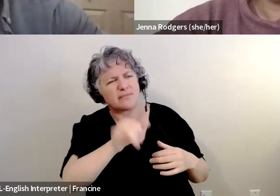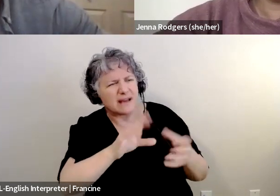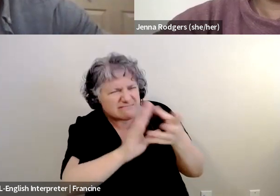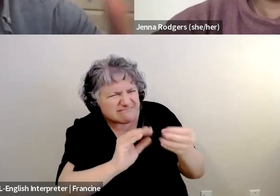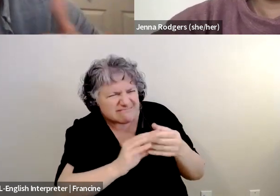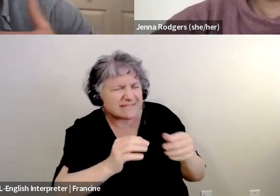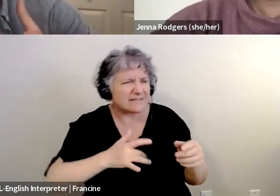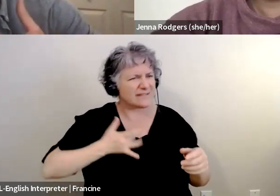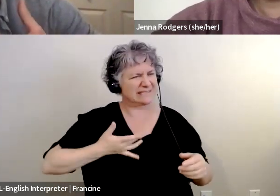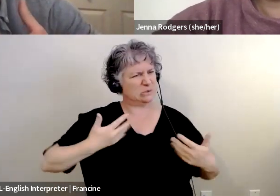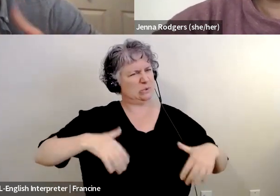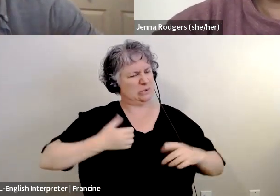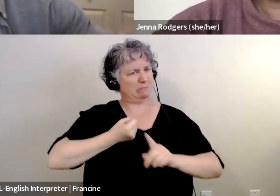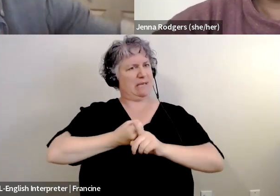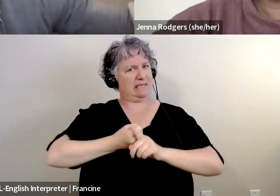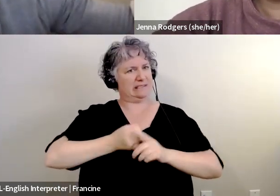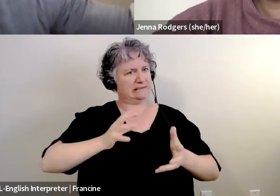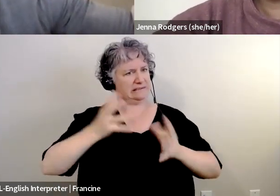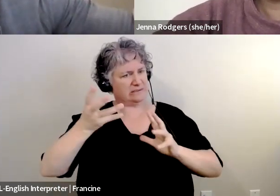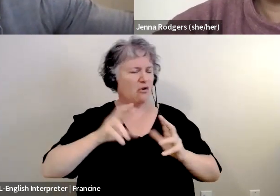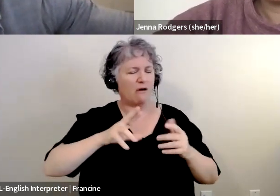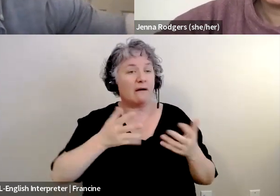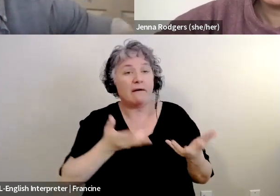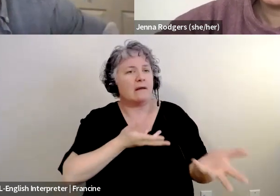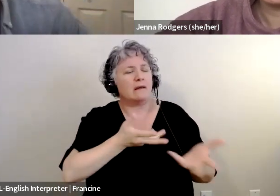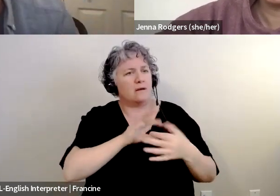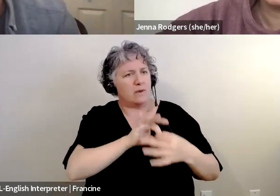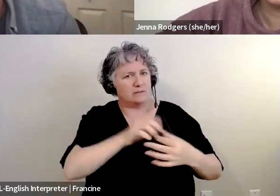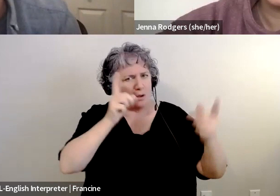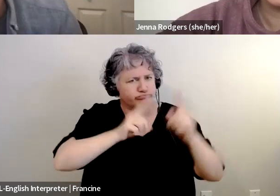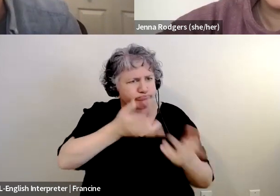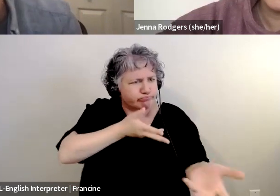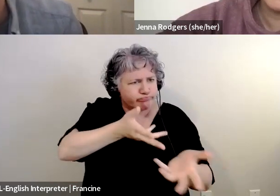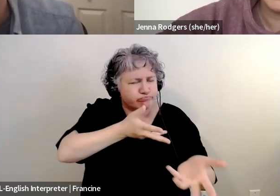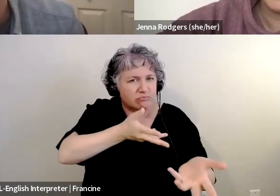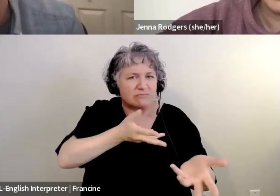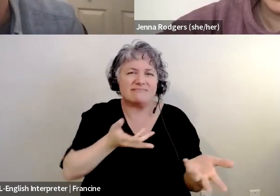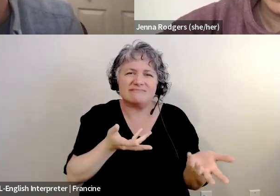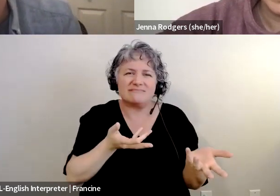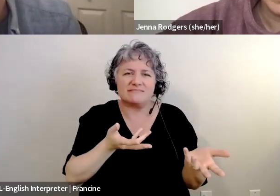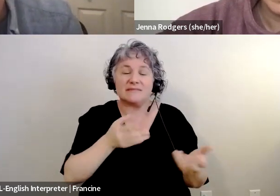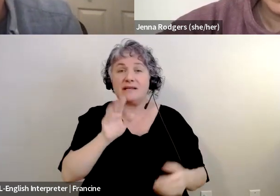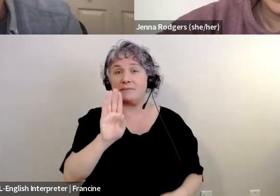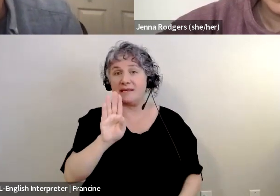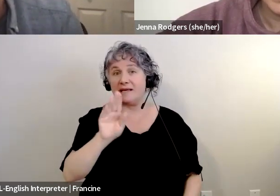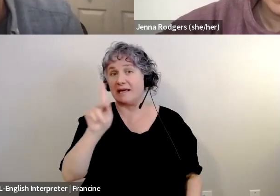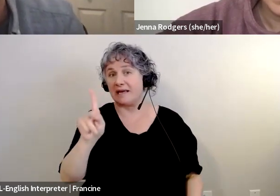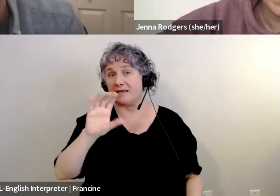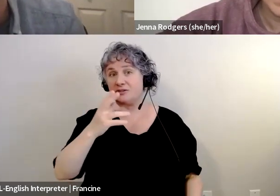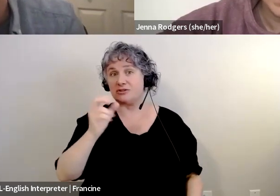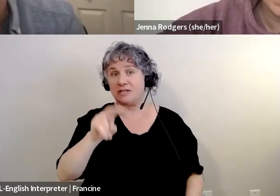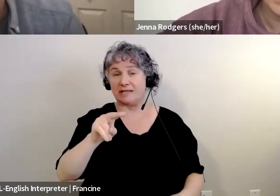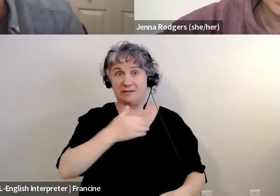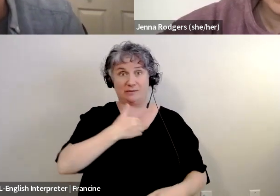rejection and isolation or separation, but actually about staying in a relationship. BK Chan, who's a facilitator in